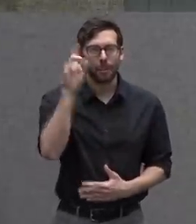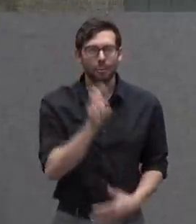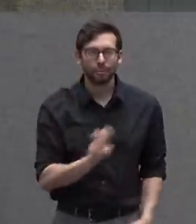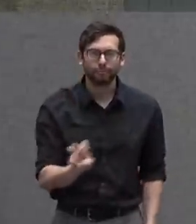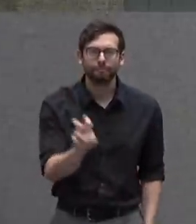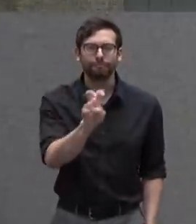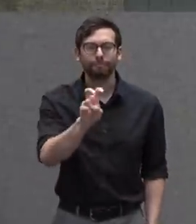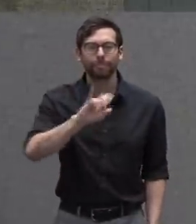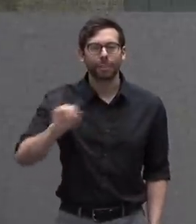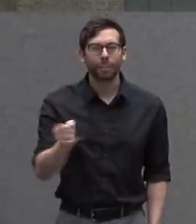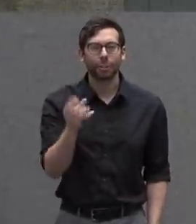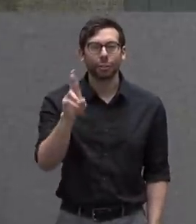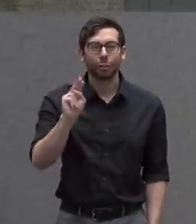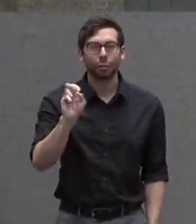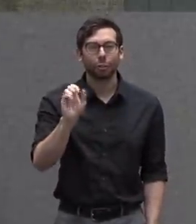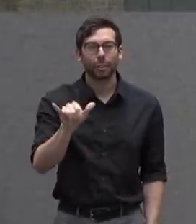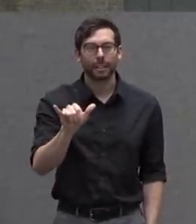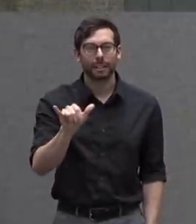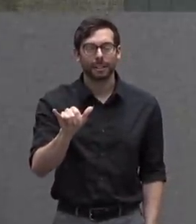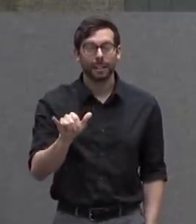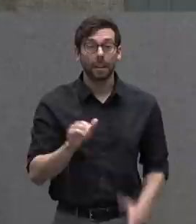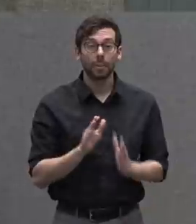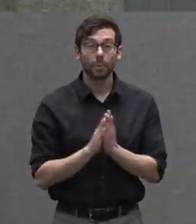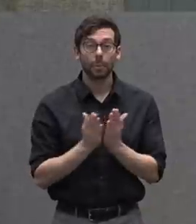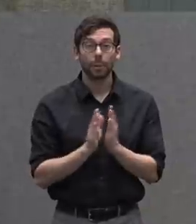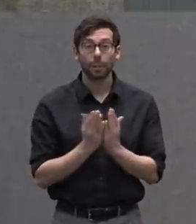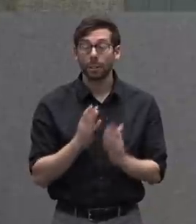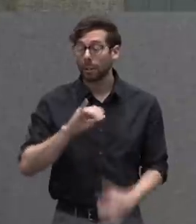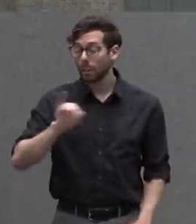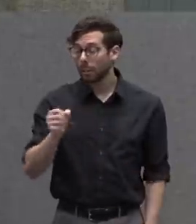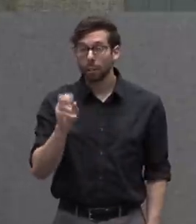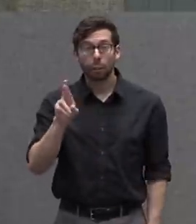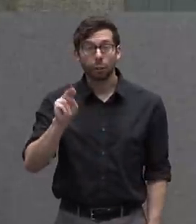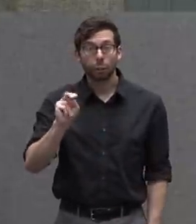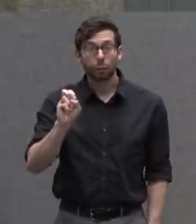Journey, by Aaron Becker.